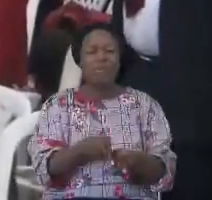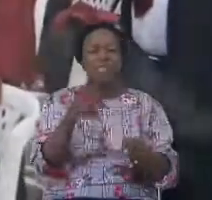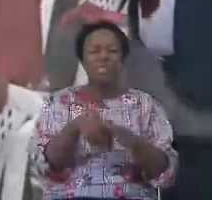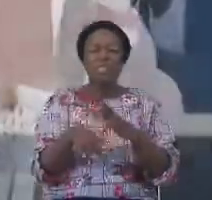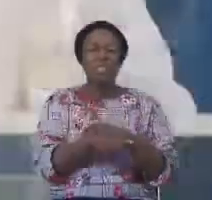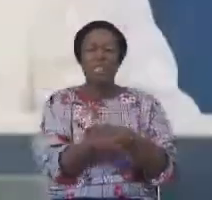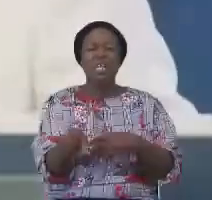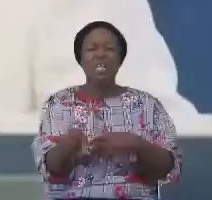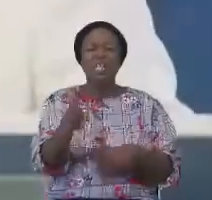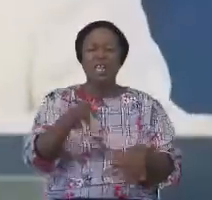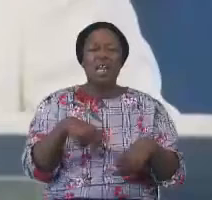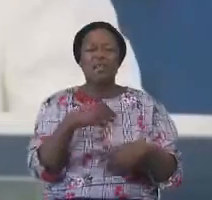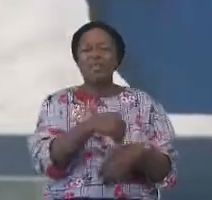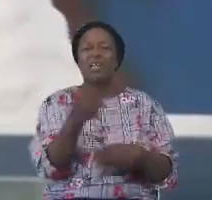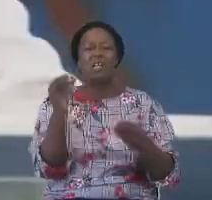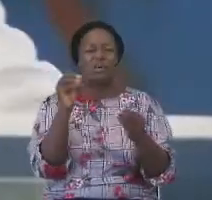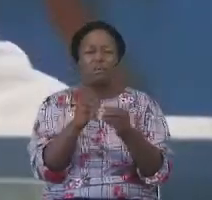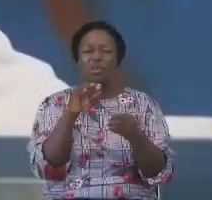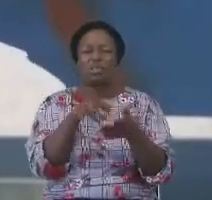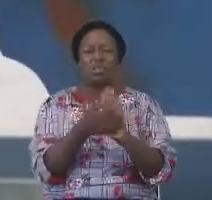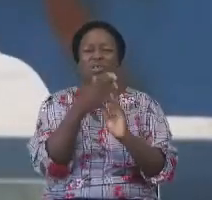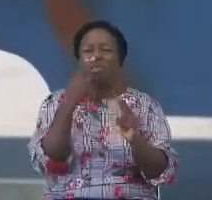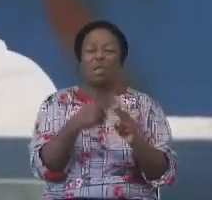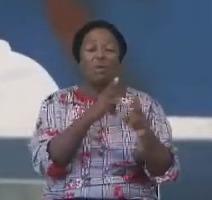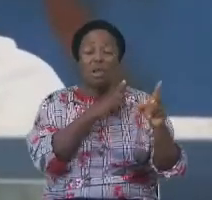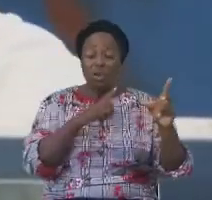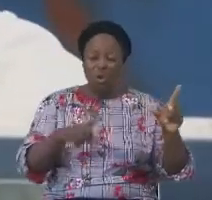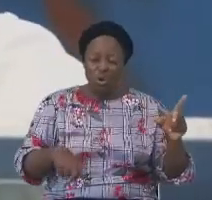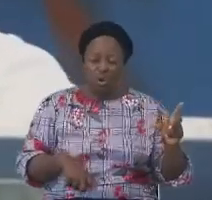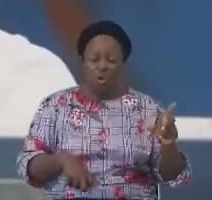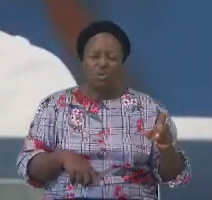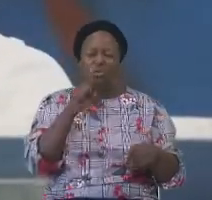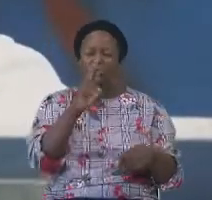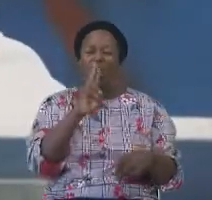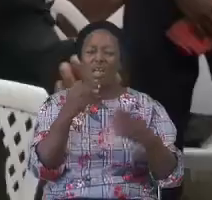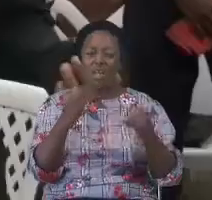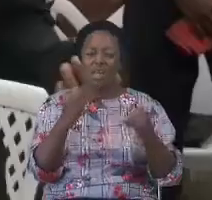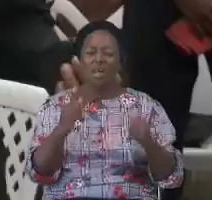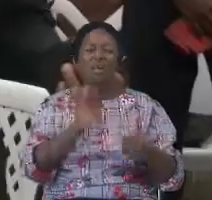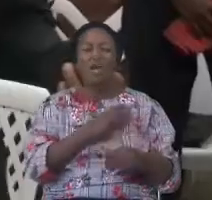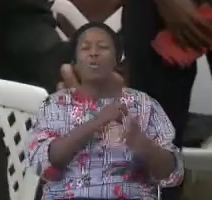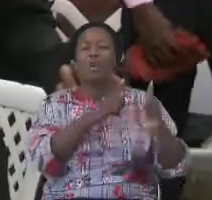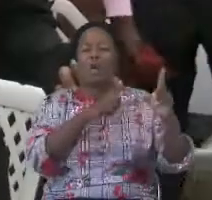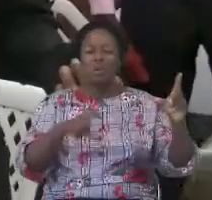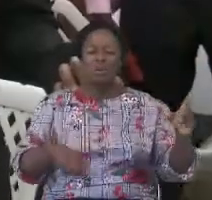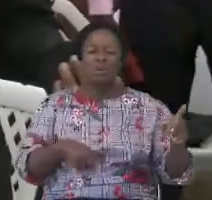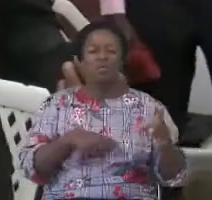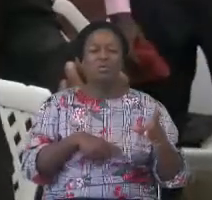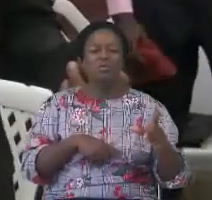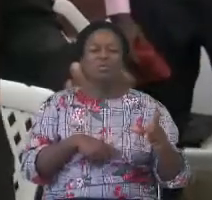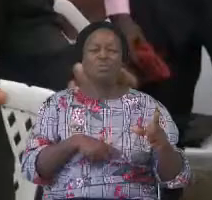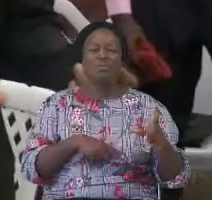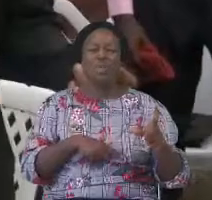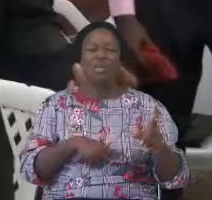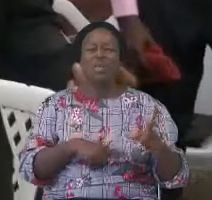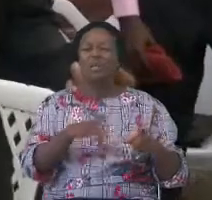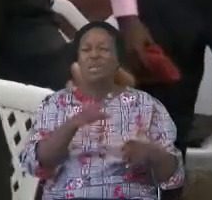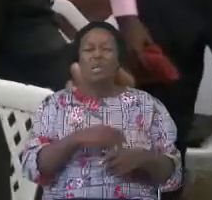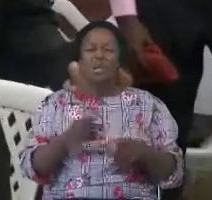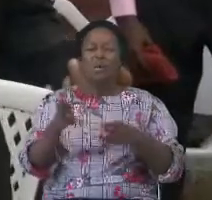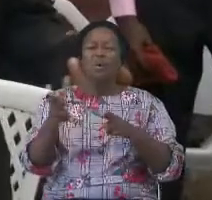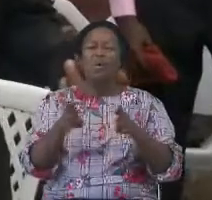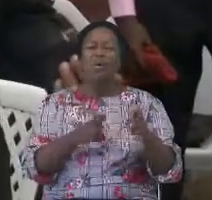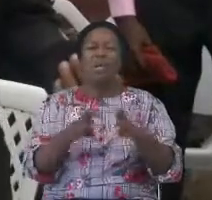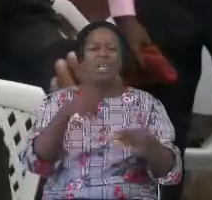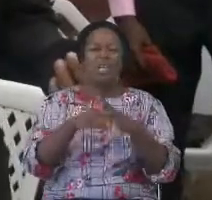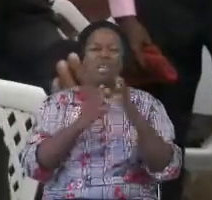out will not come to take any place in their lives anymore lord you are now our